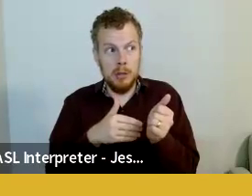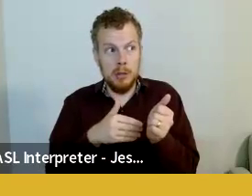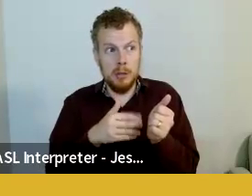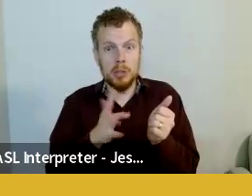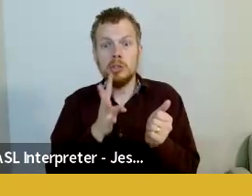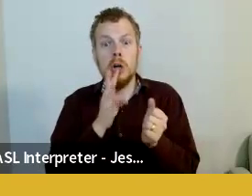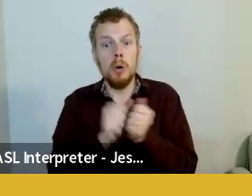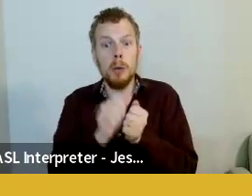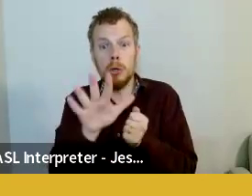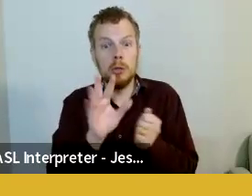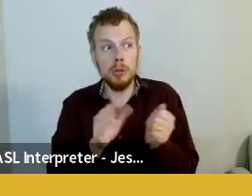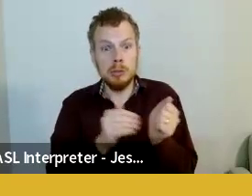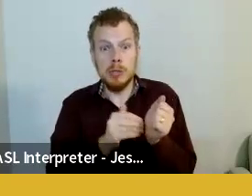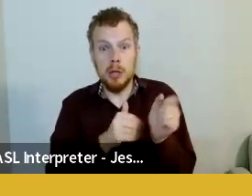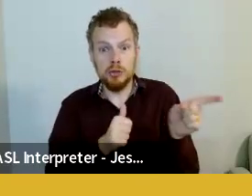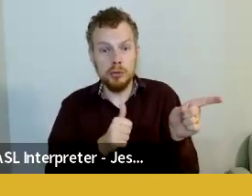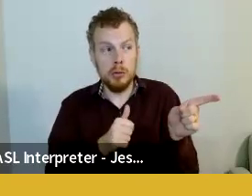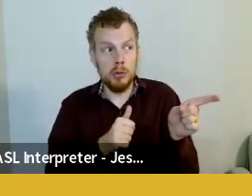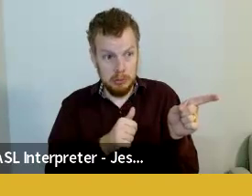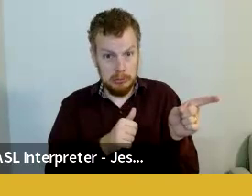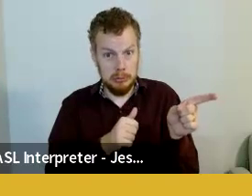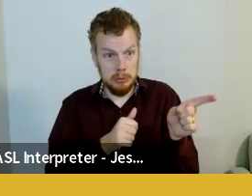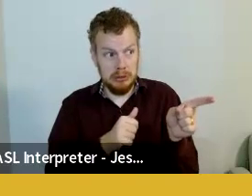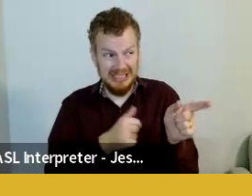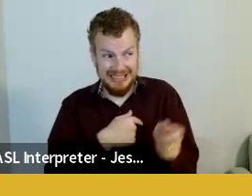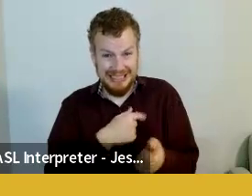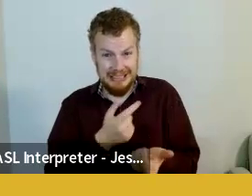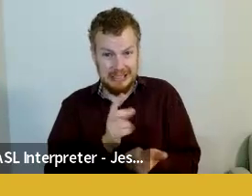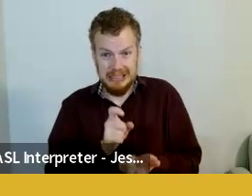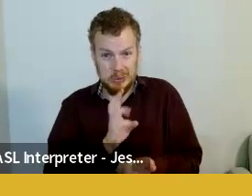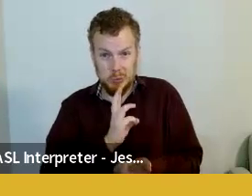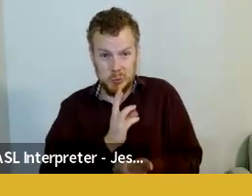care physician, essentially about water services.